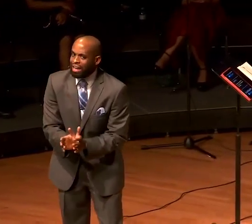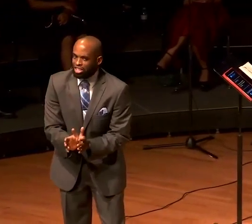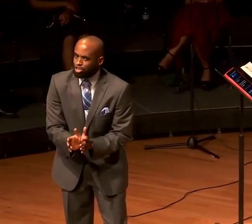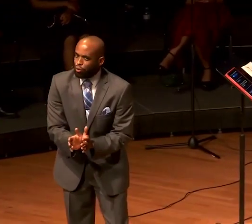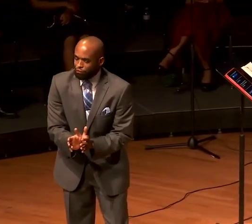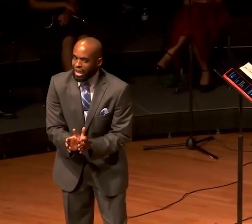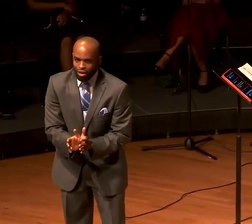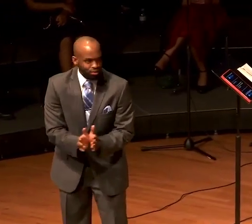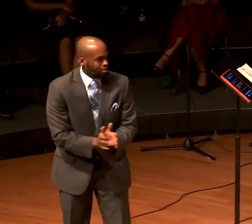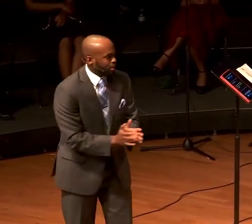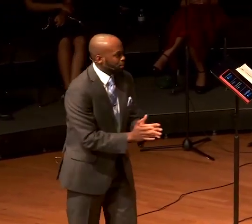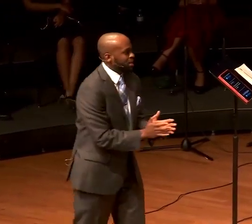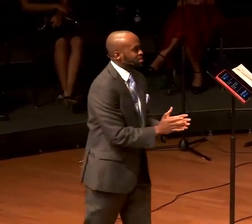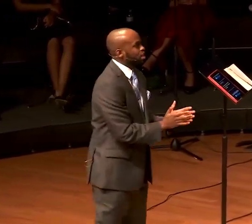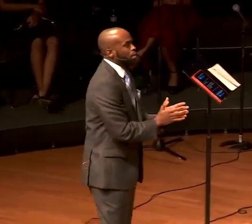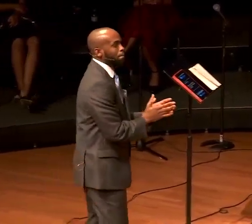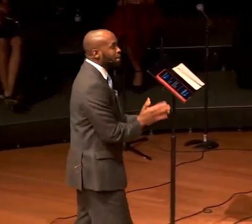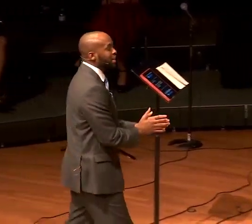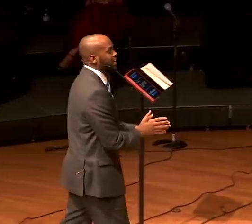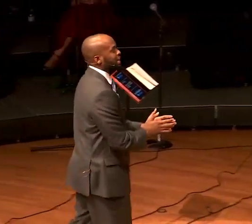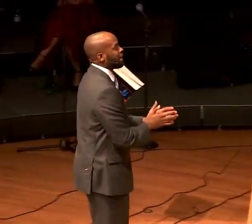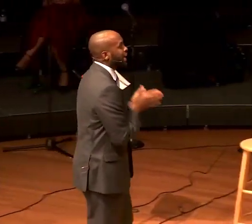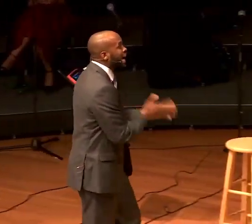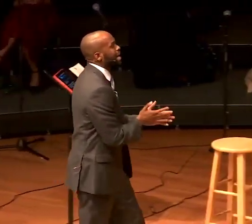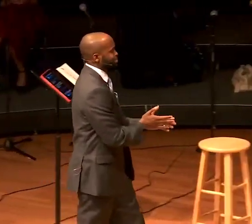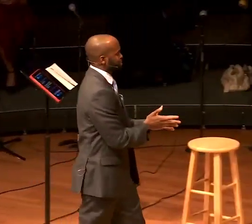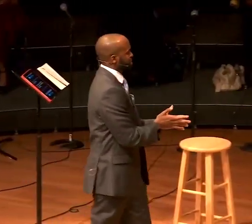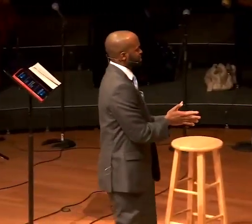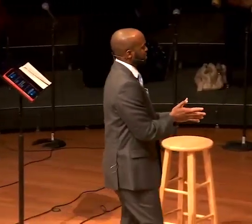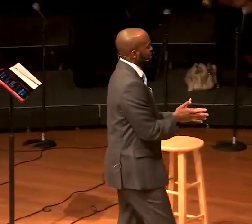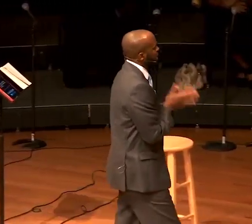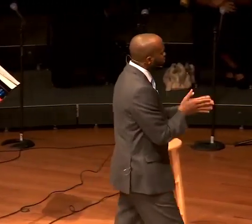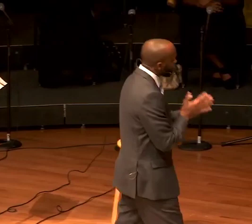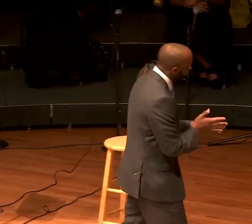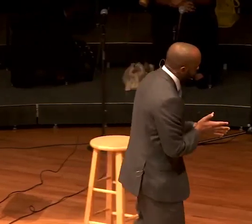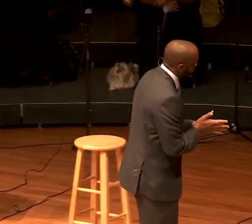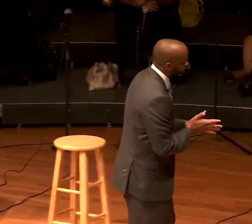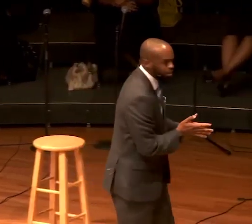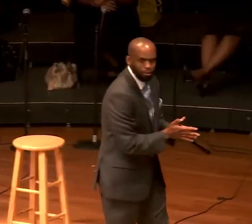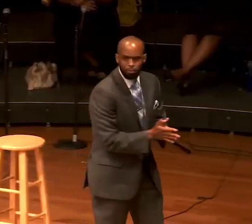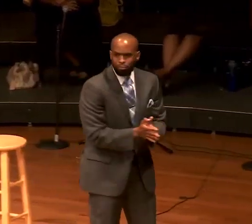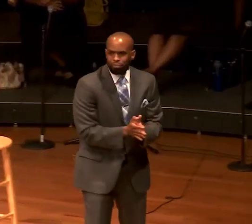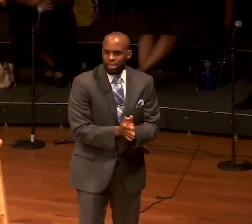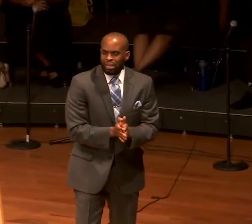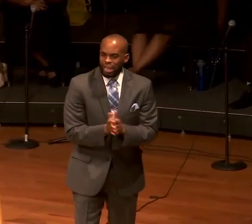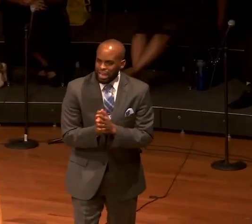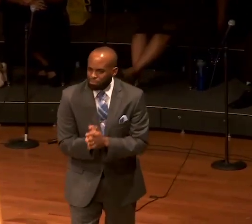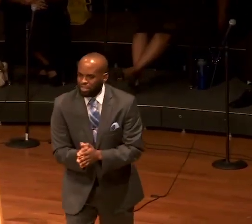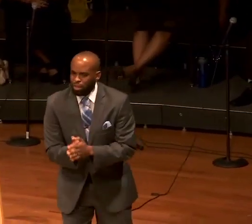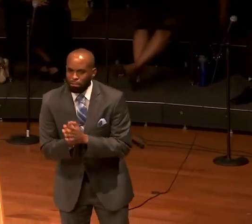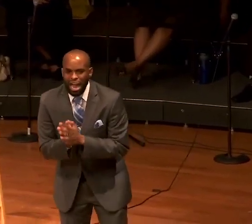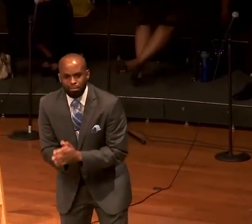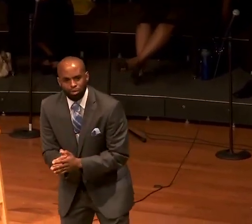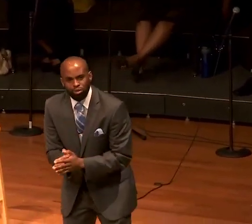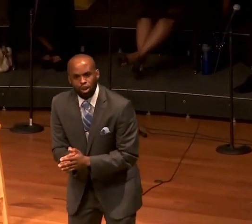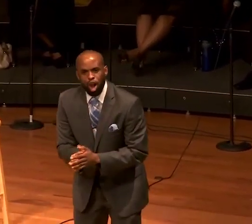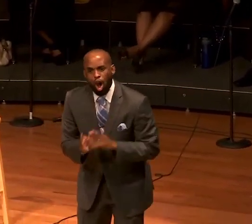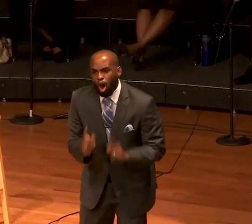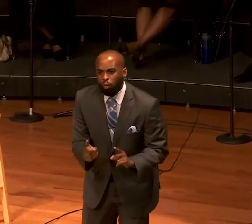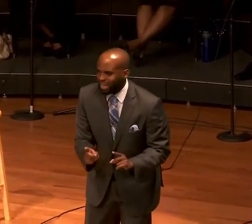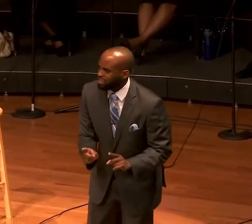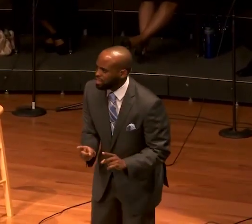I don't know how this dude fell, because there were many lamps in the room. Lamps in the